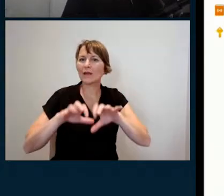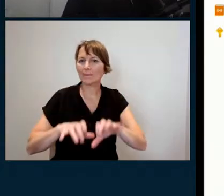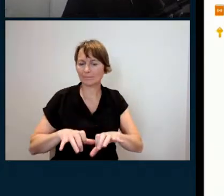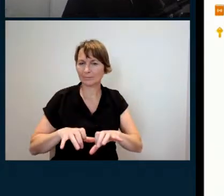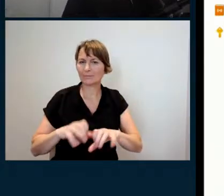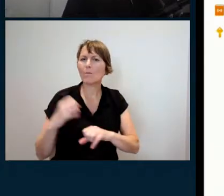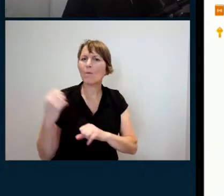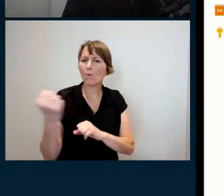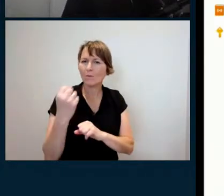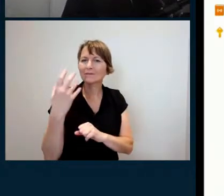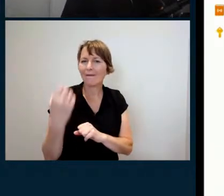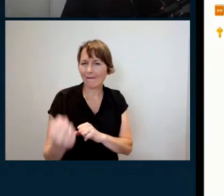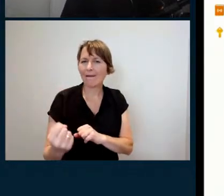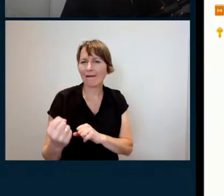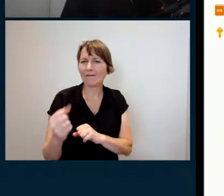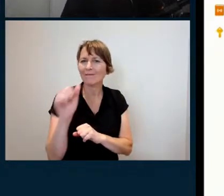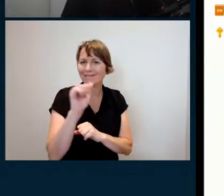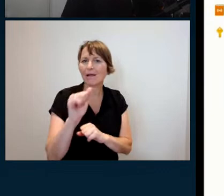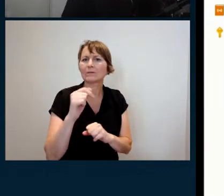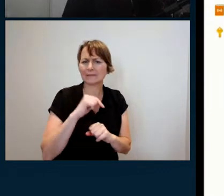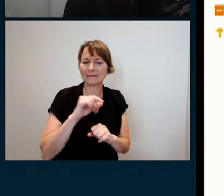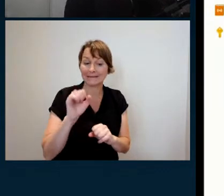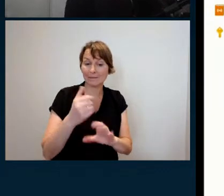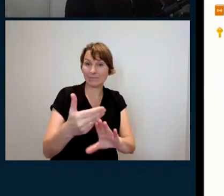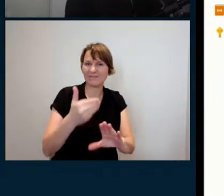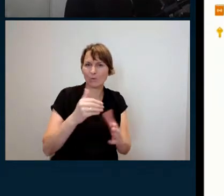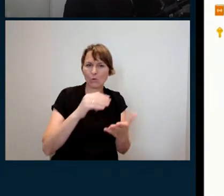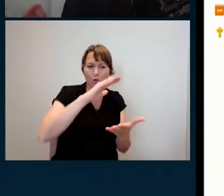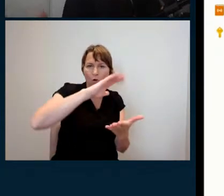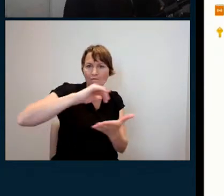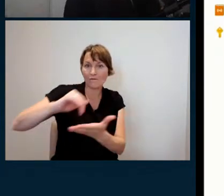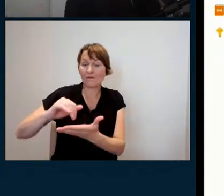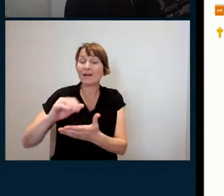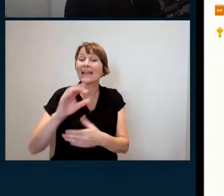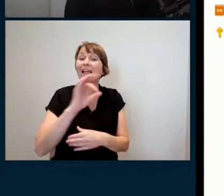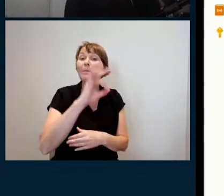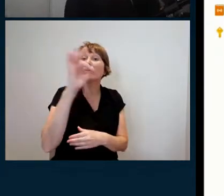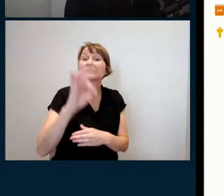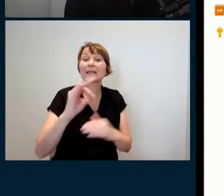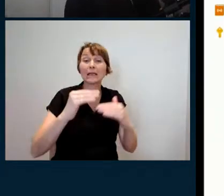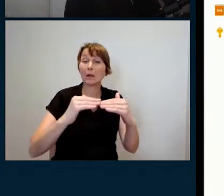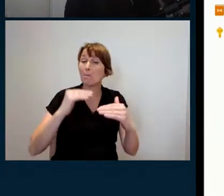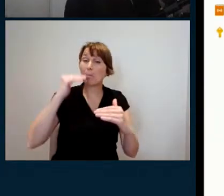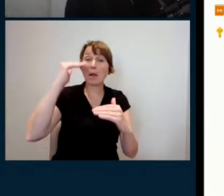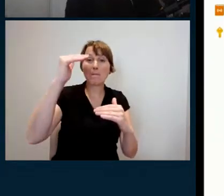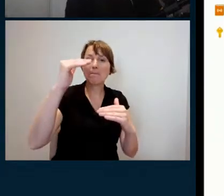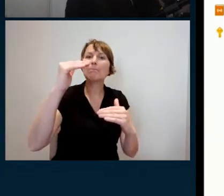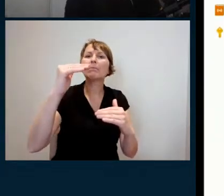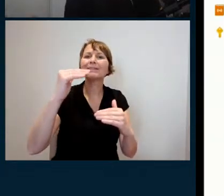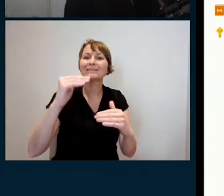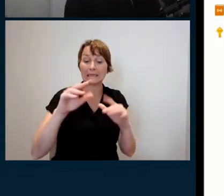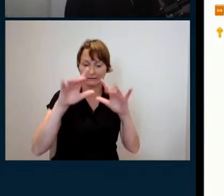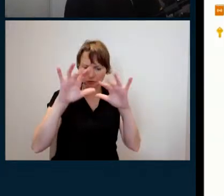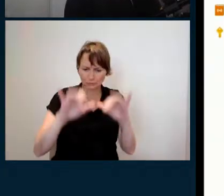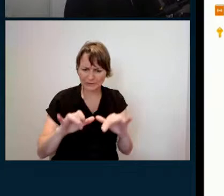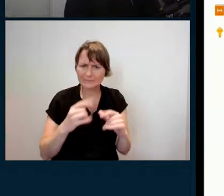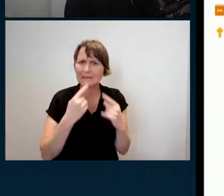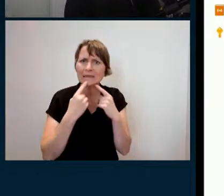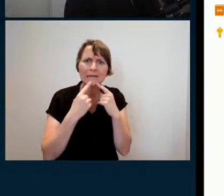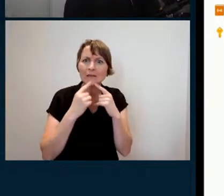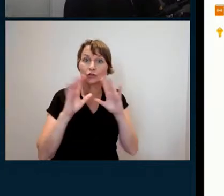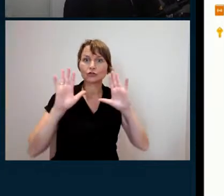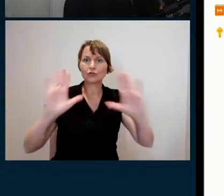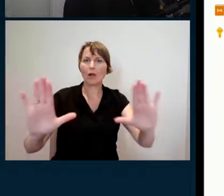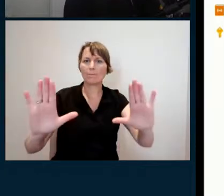that remove stuff. If the percentage is too high, the script stops and says something seems to be wrong, you should check